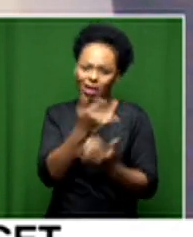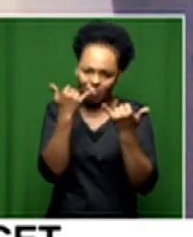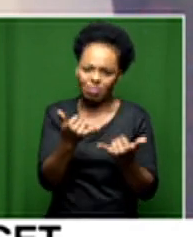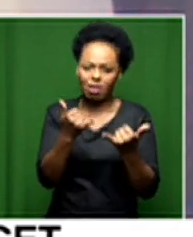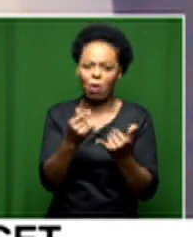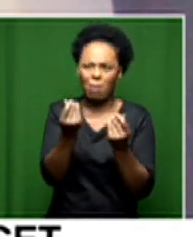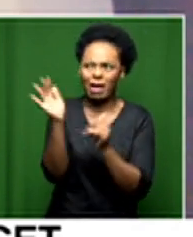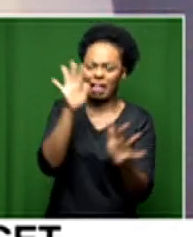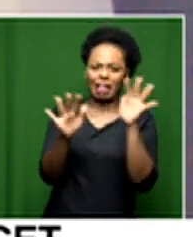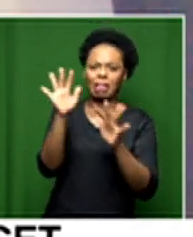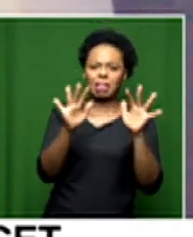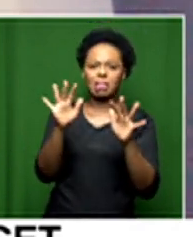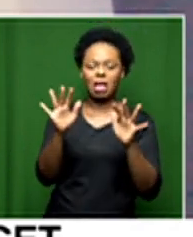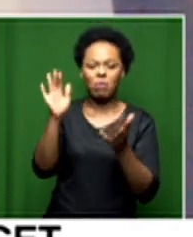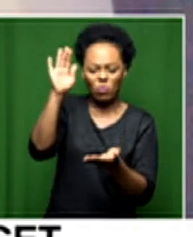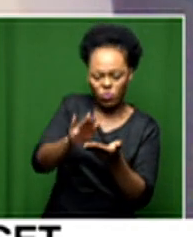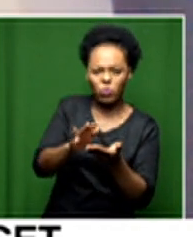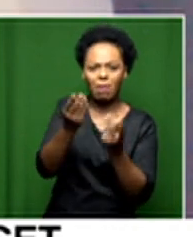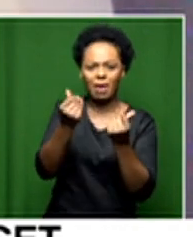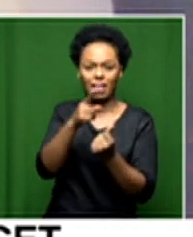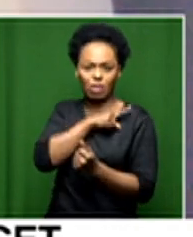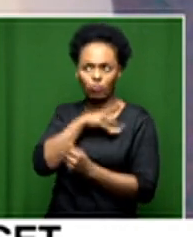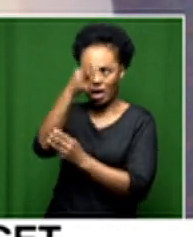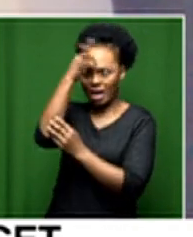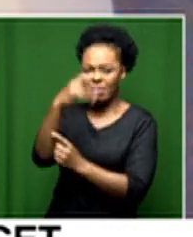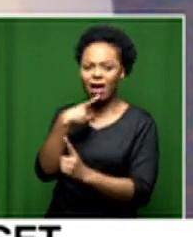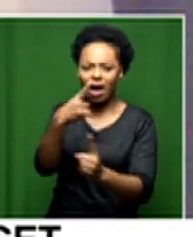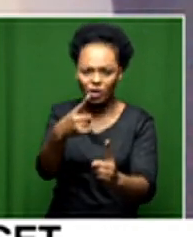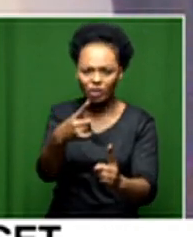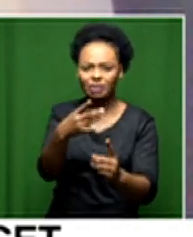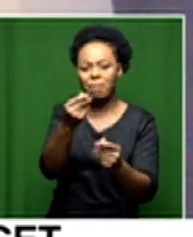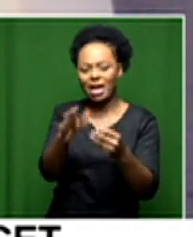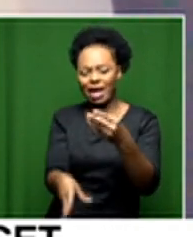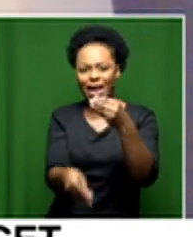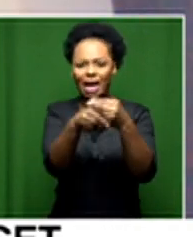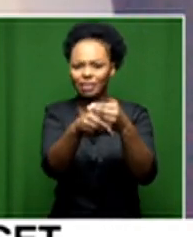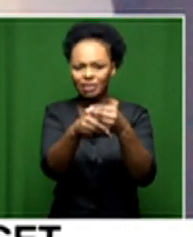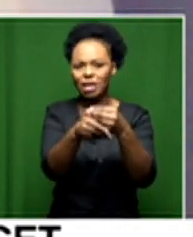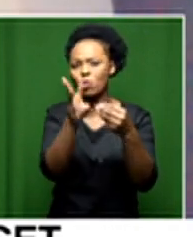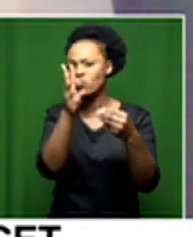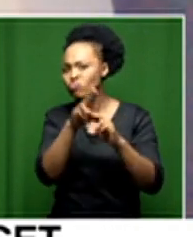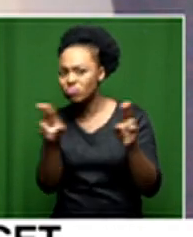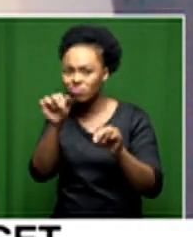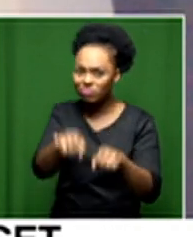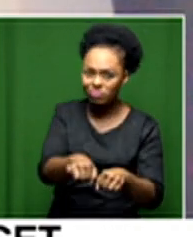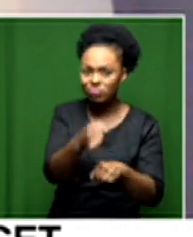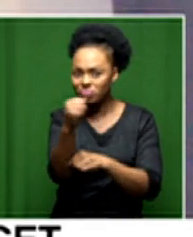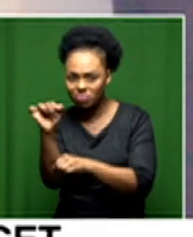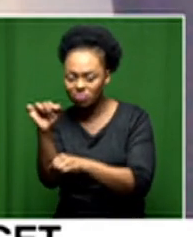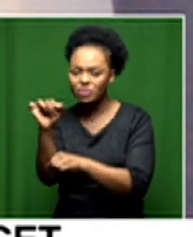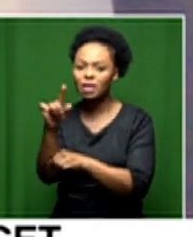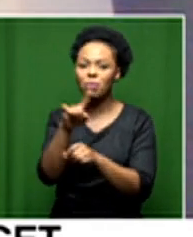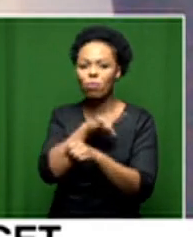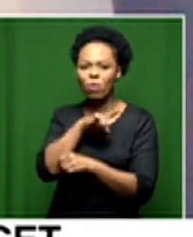until government pronounced on whether or not there would be additional funding, there was no way NSFAS could commit